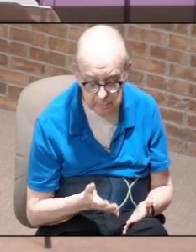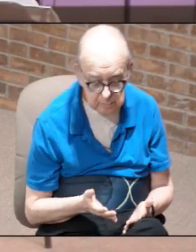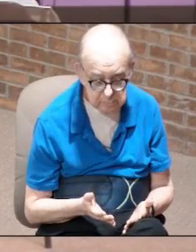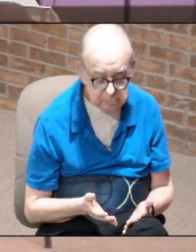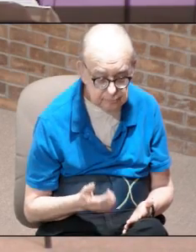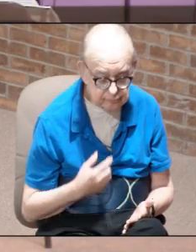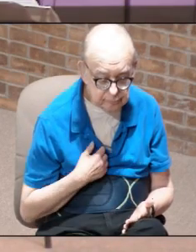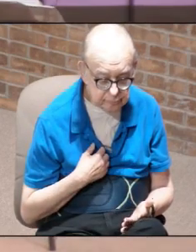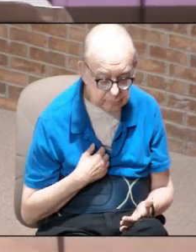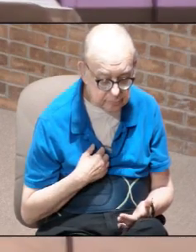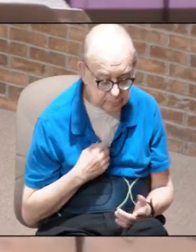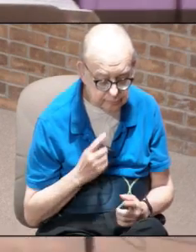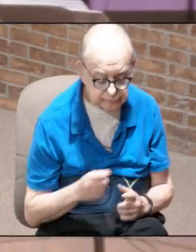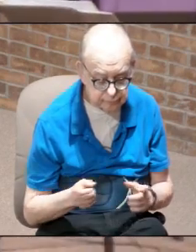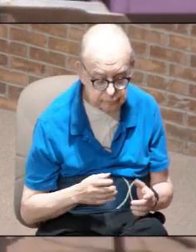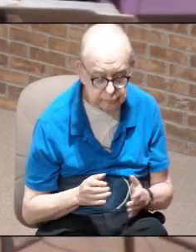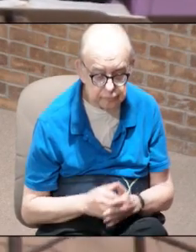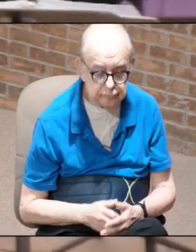can't control them.